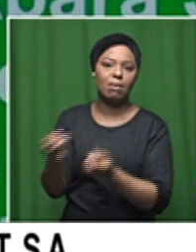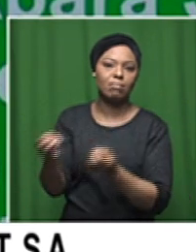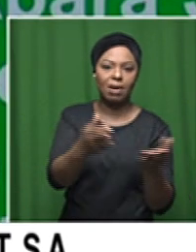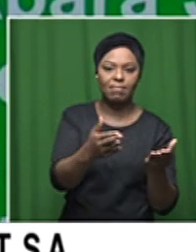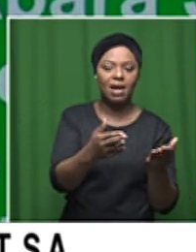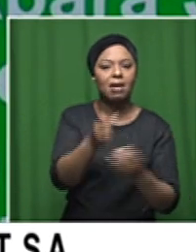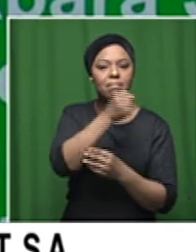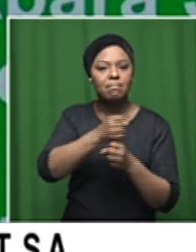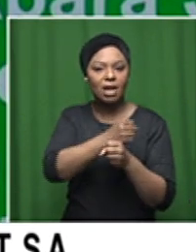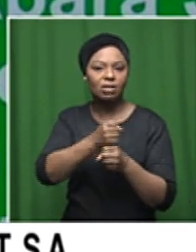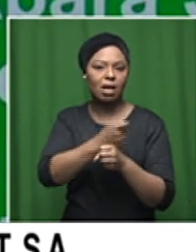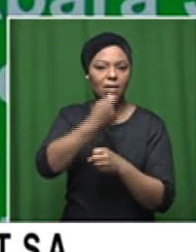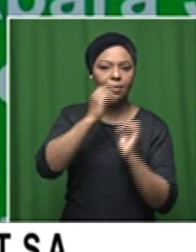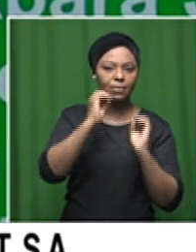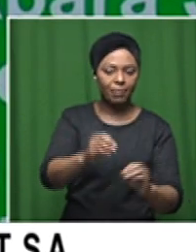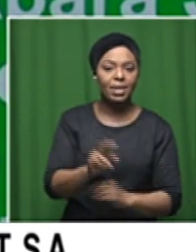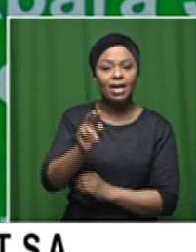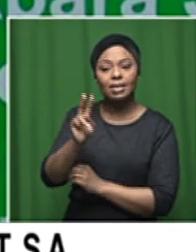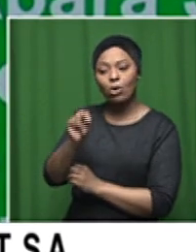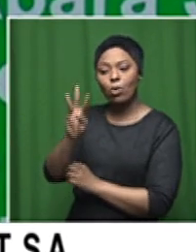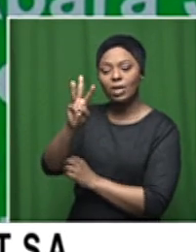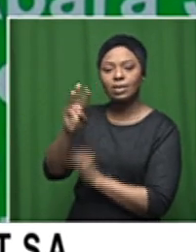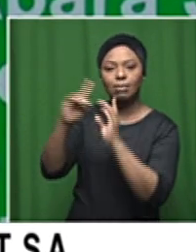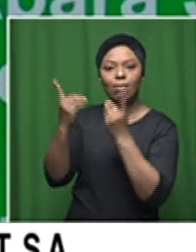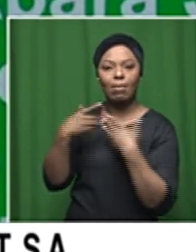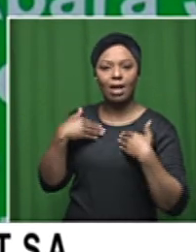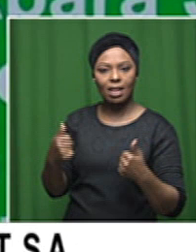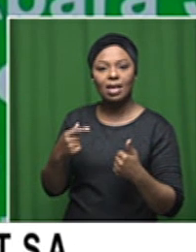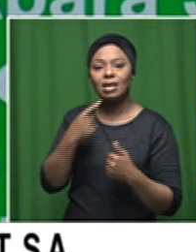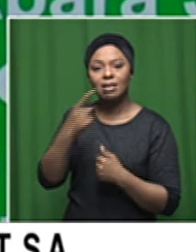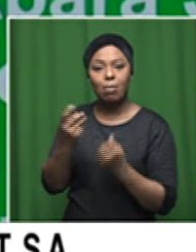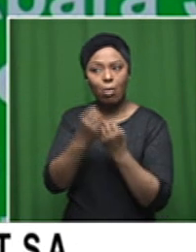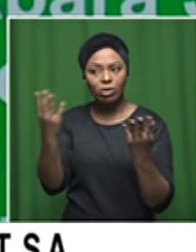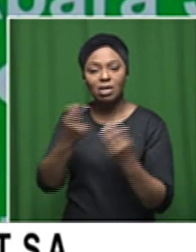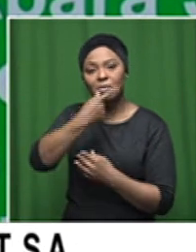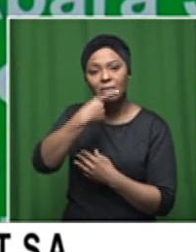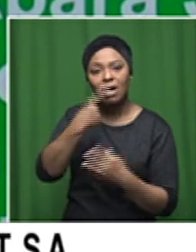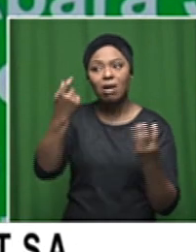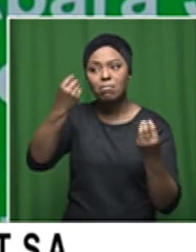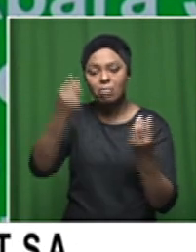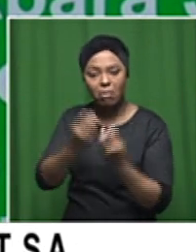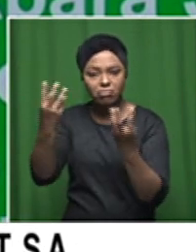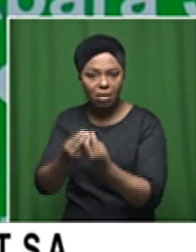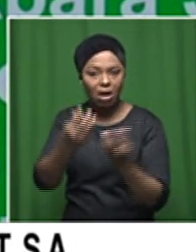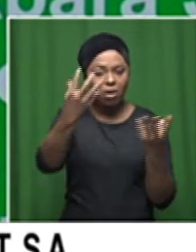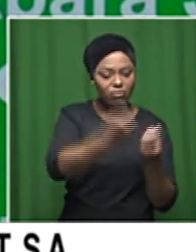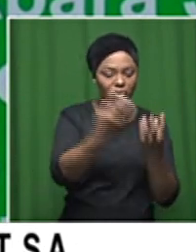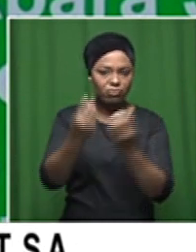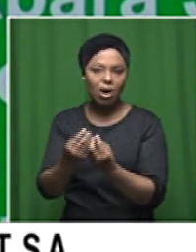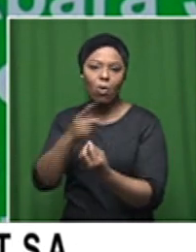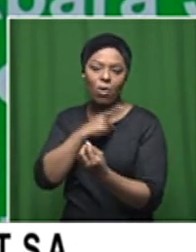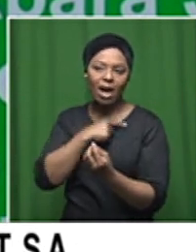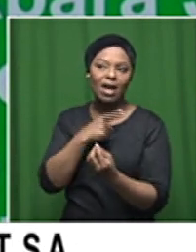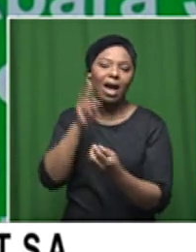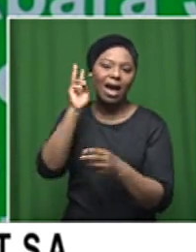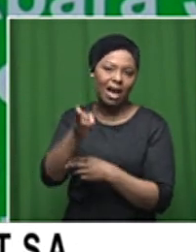The Northwest Department of Health says one of the causes of shortage of medication is budget allocation that is not enough